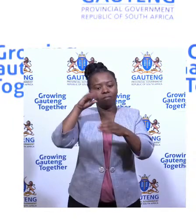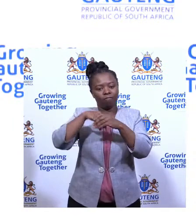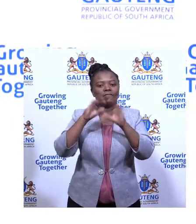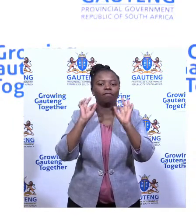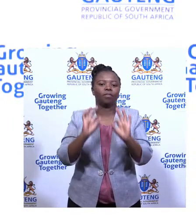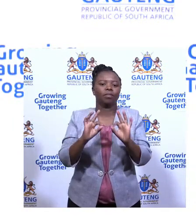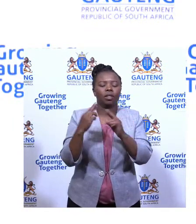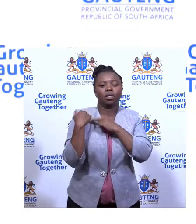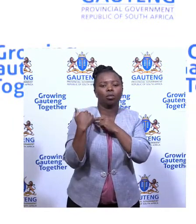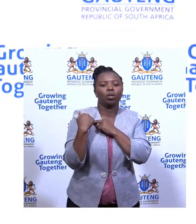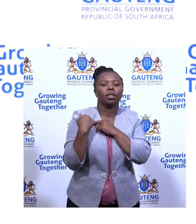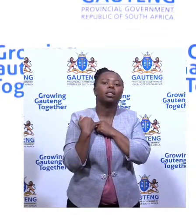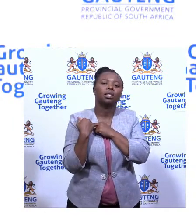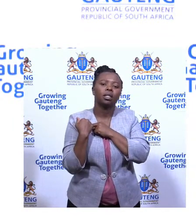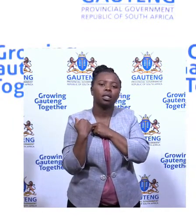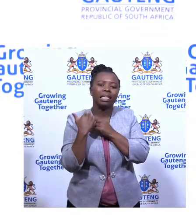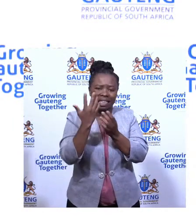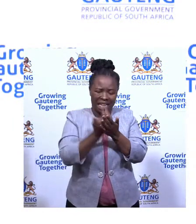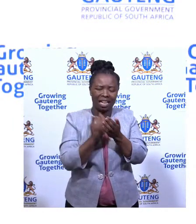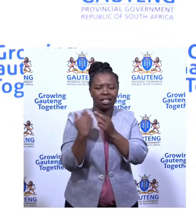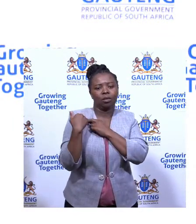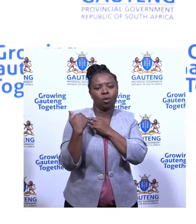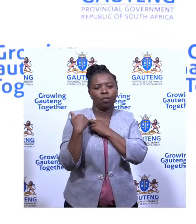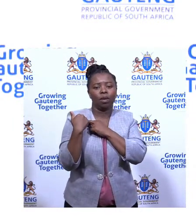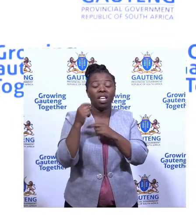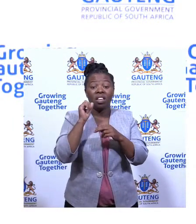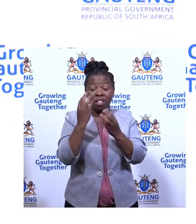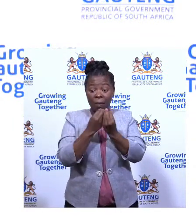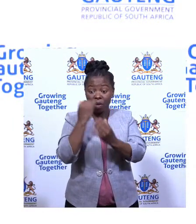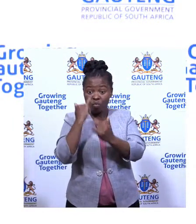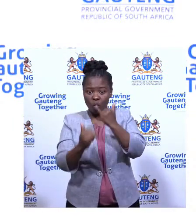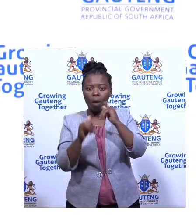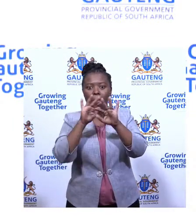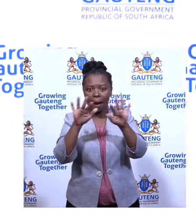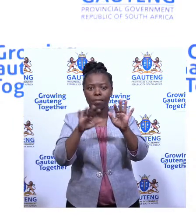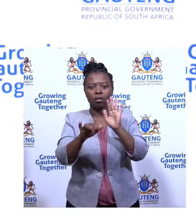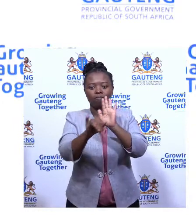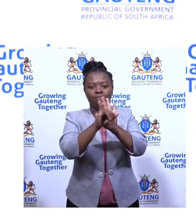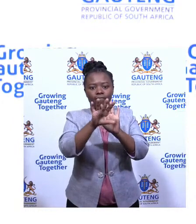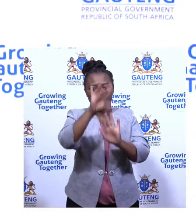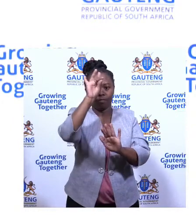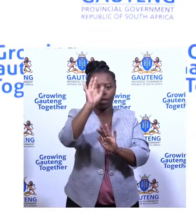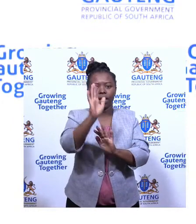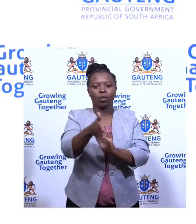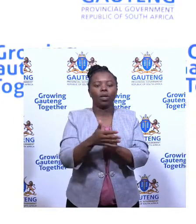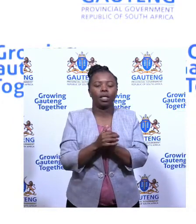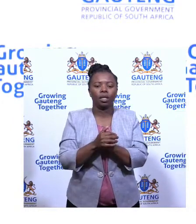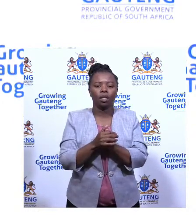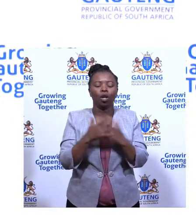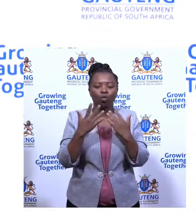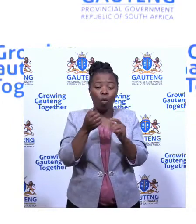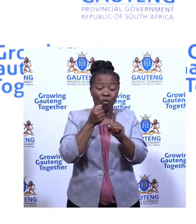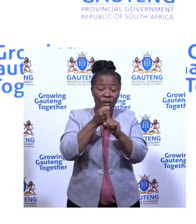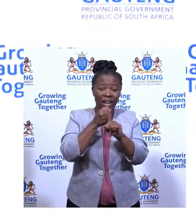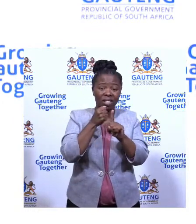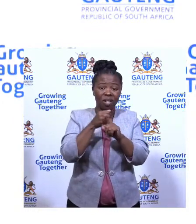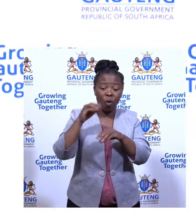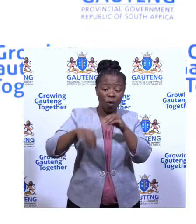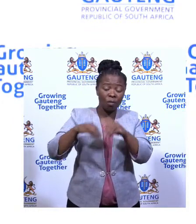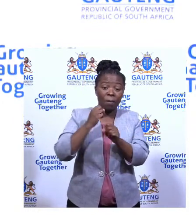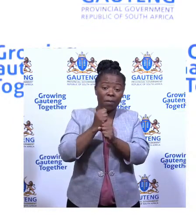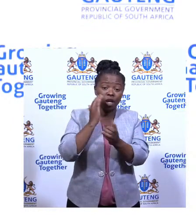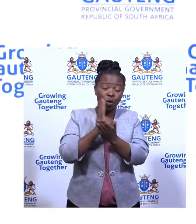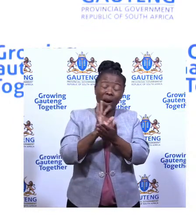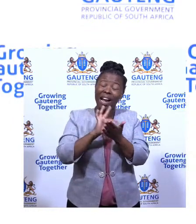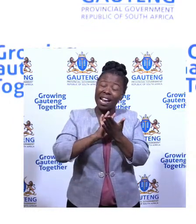wrong, it is something that the public will be able to pick up there. Fighting corruption and ensuring that there's clean